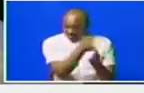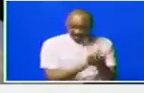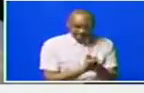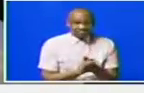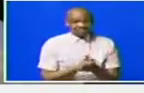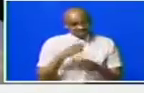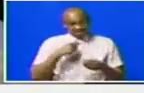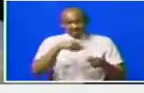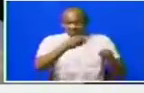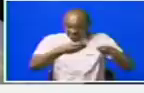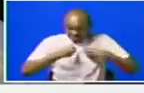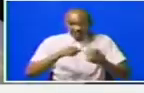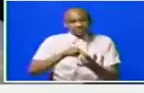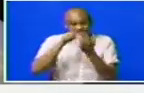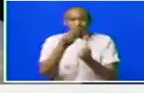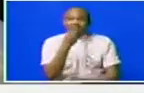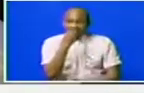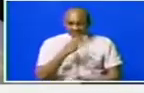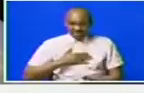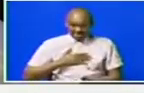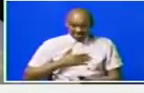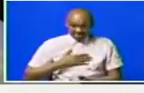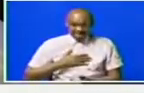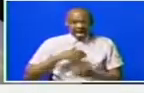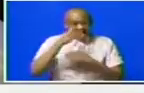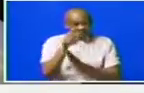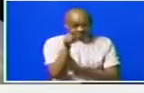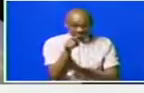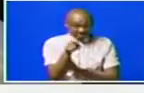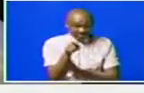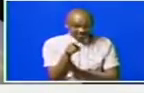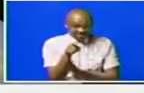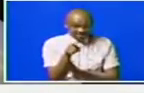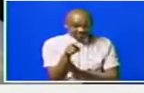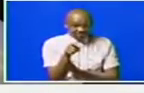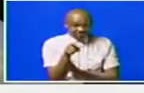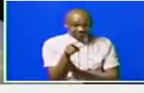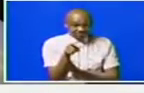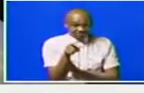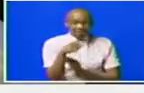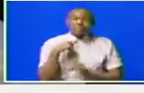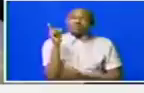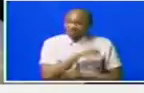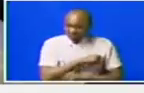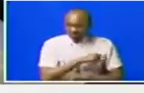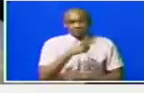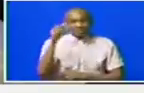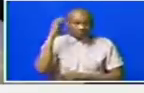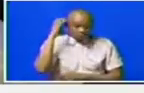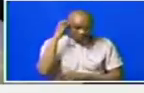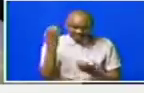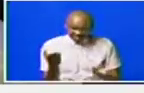to offer special diet. Then after that, I finished, I went to